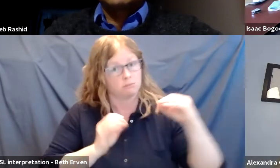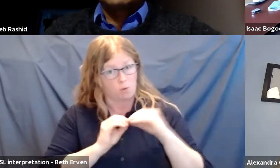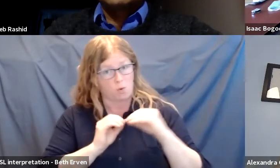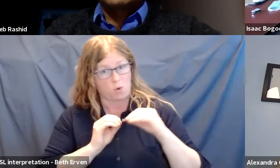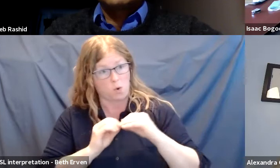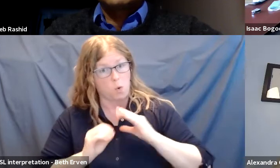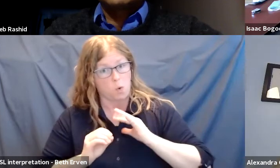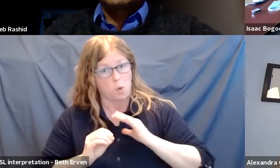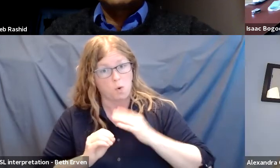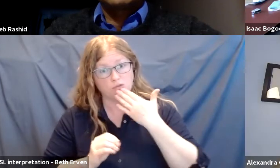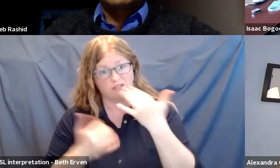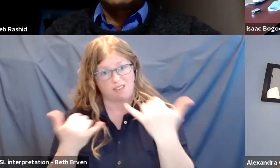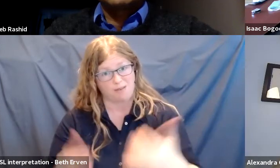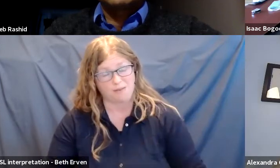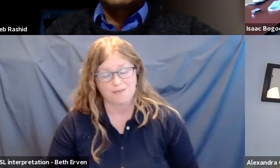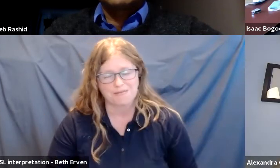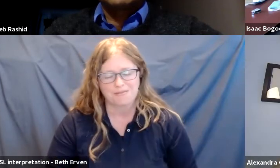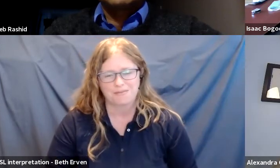at a pretty significant pace right now.